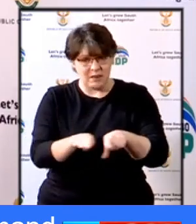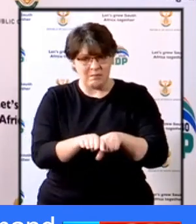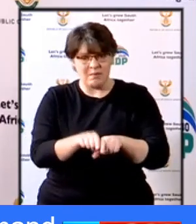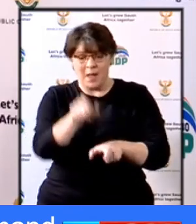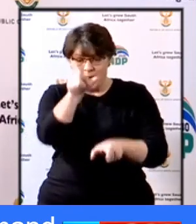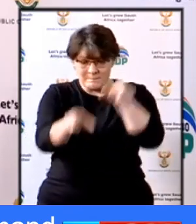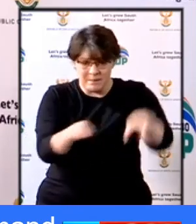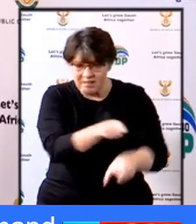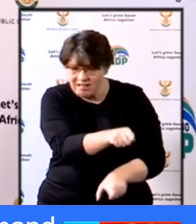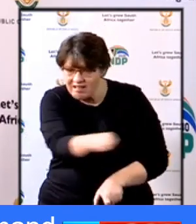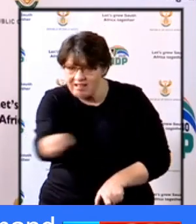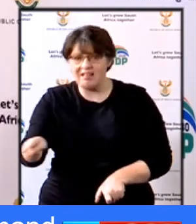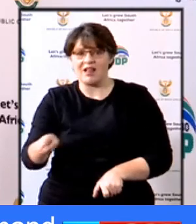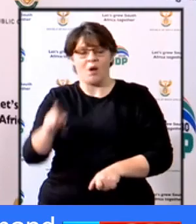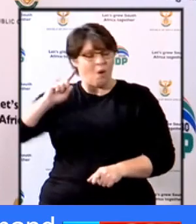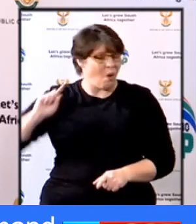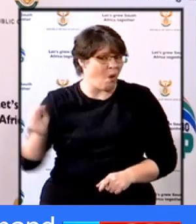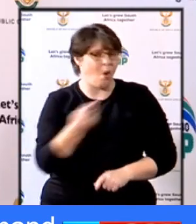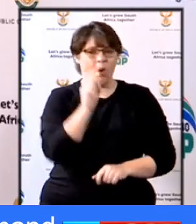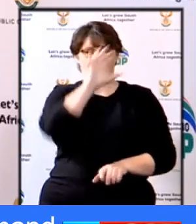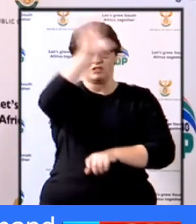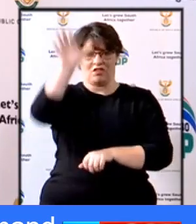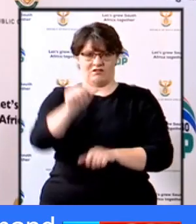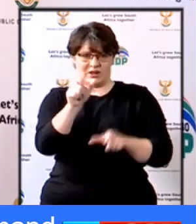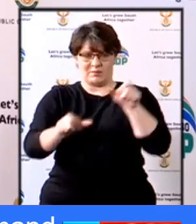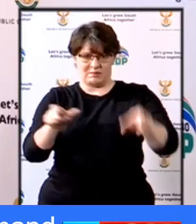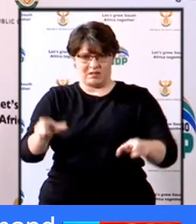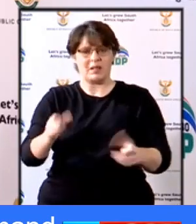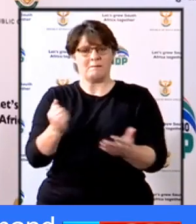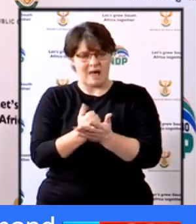discipline from all of us as citizens